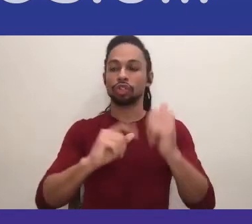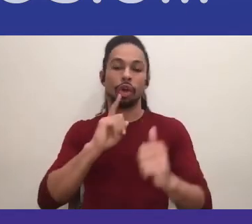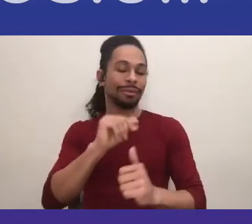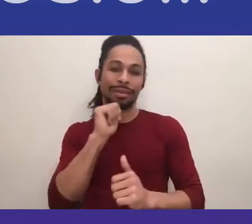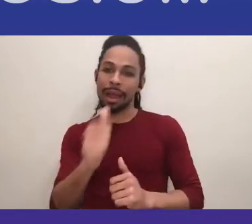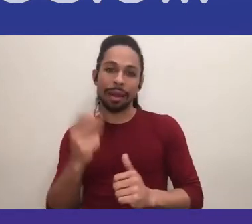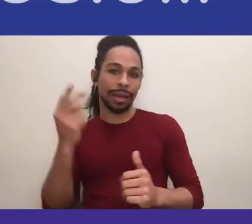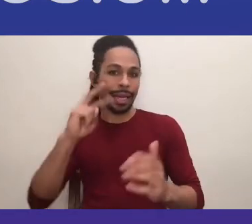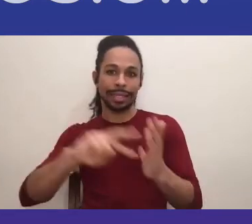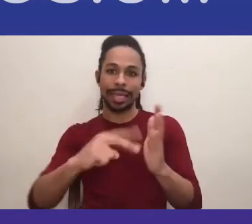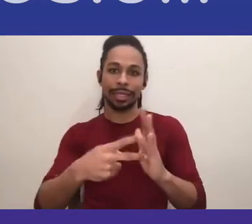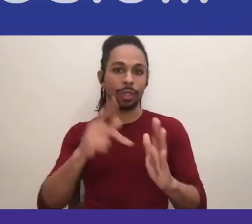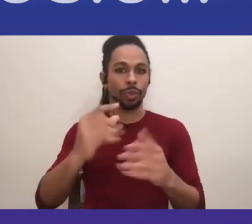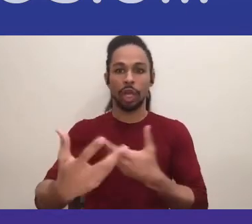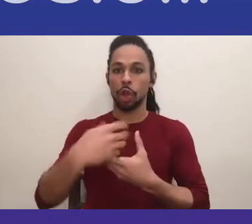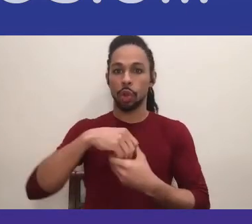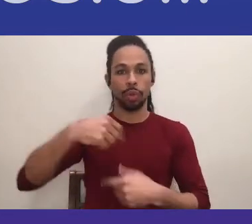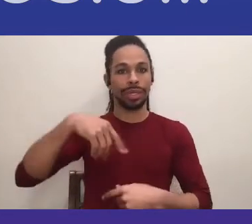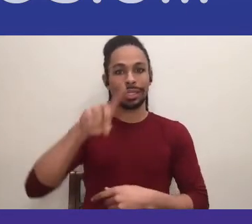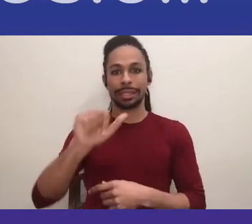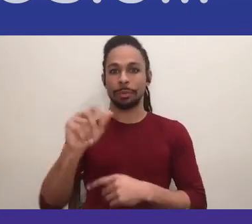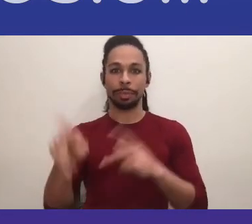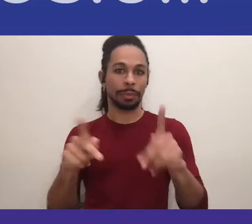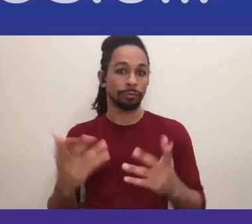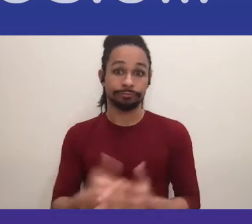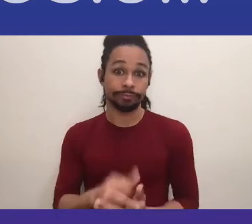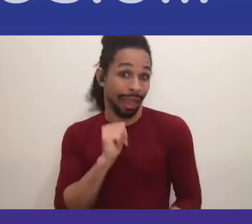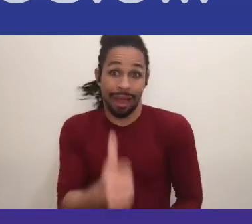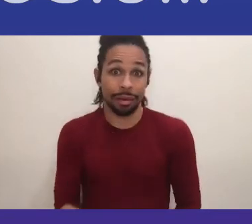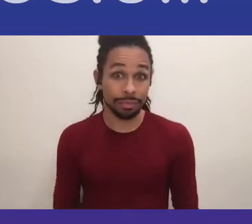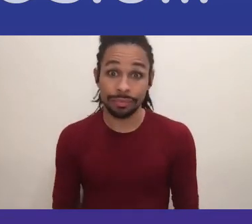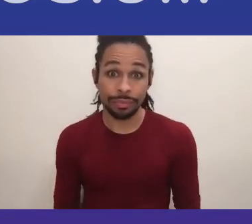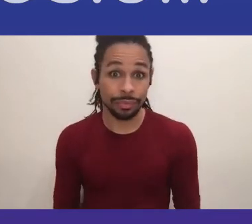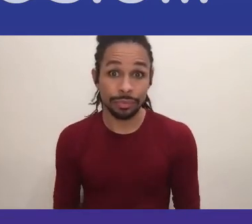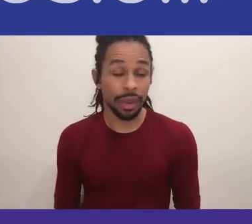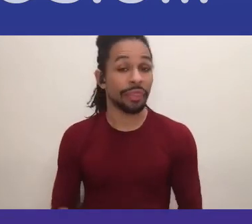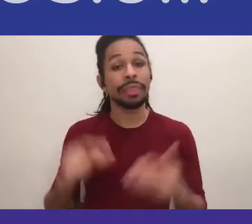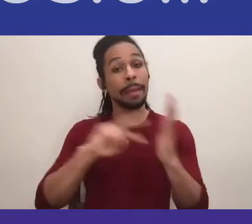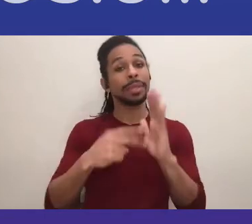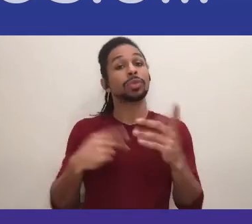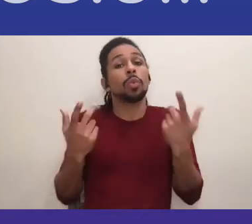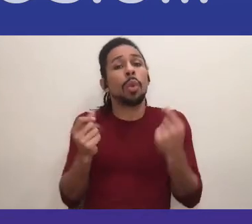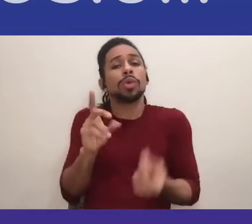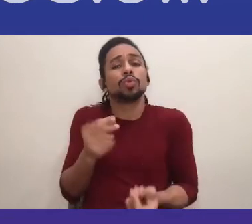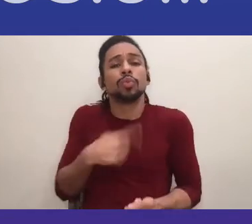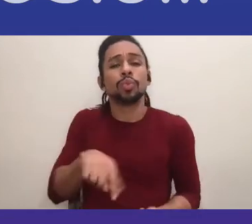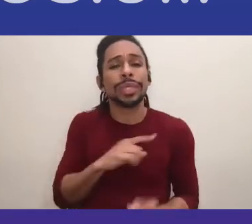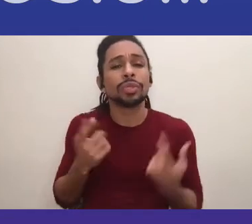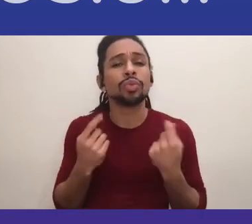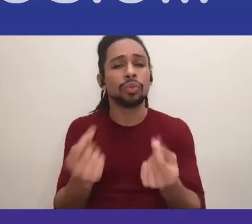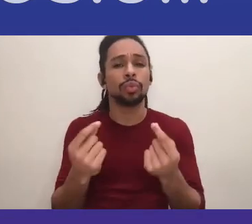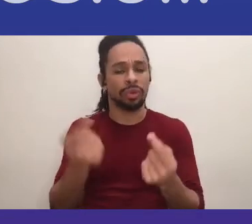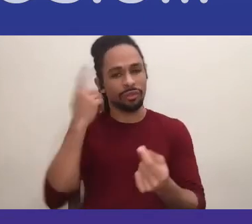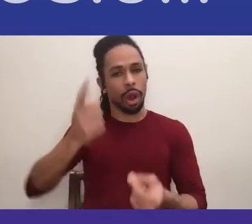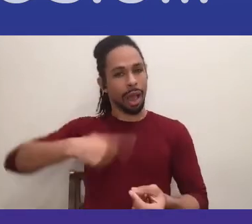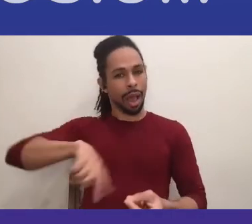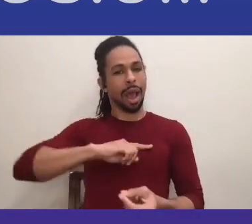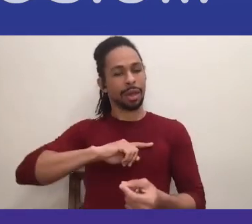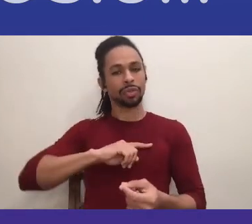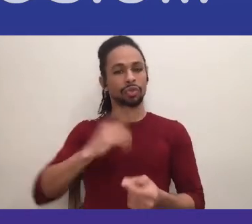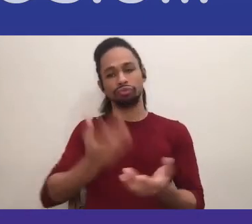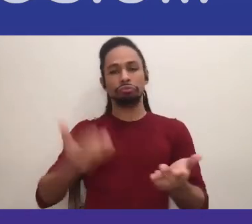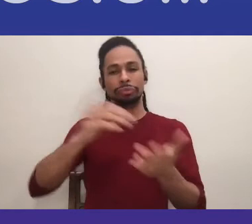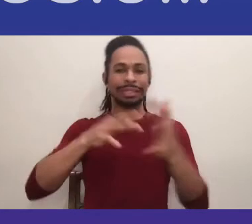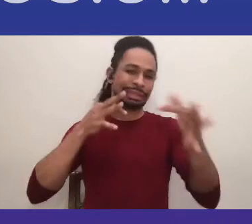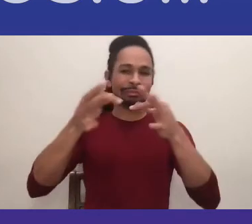us. And so what do we do in order to